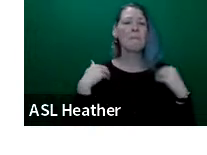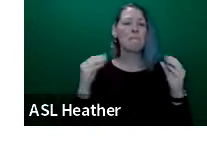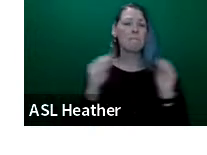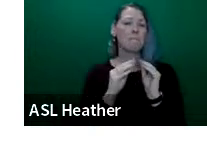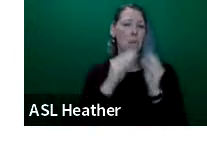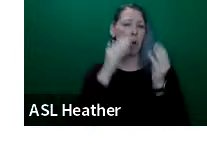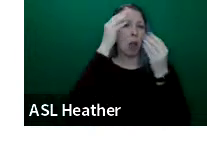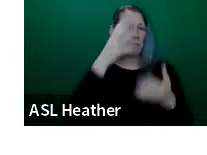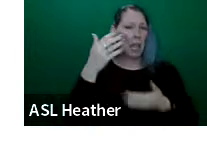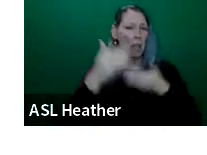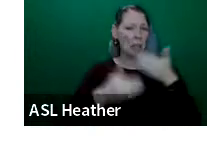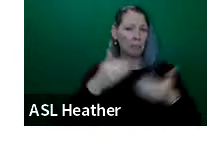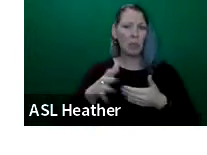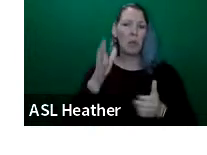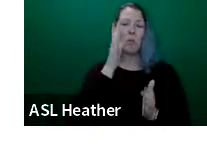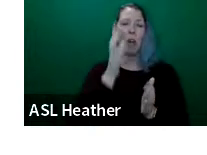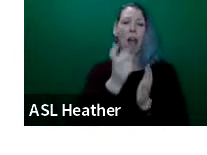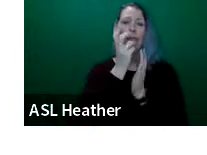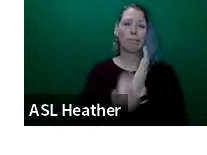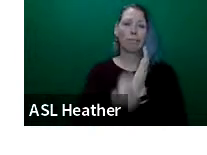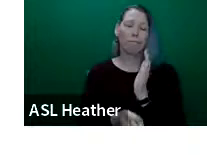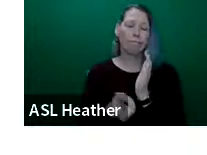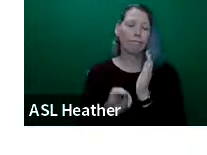as well that'll kind of dive into